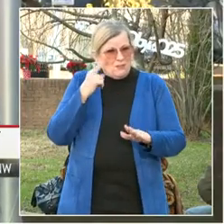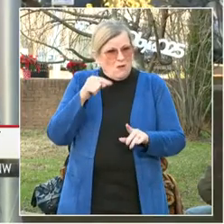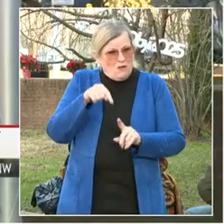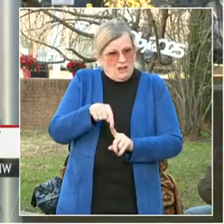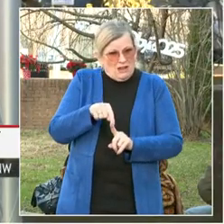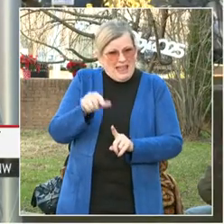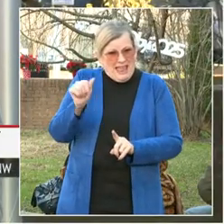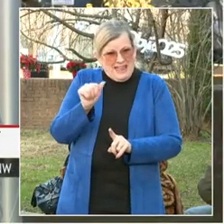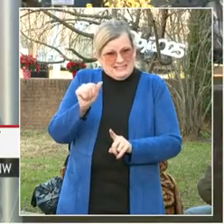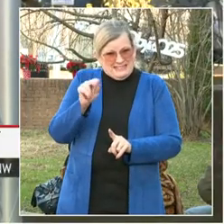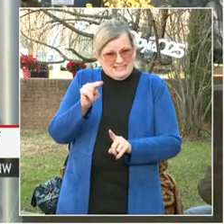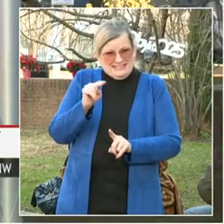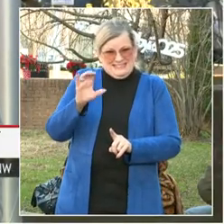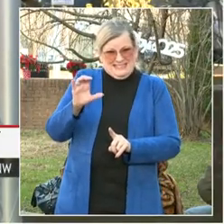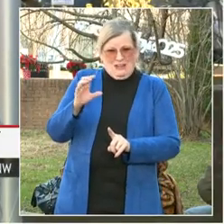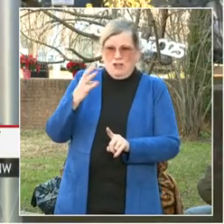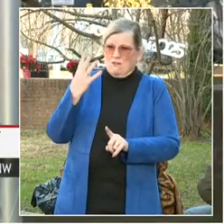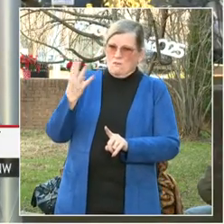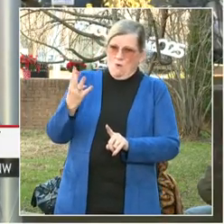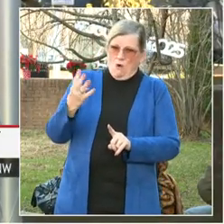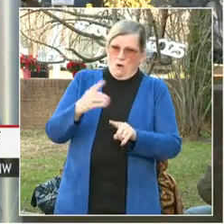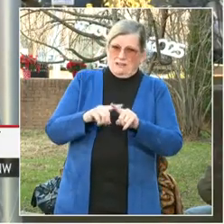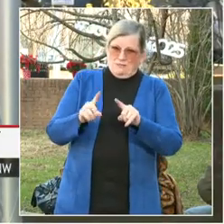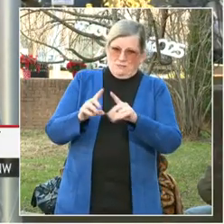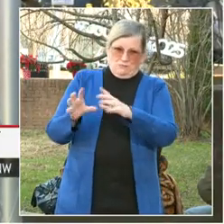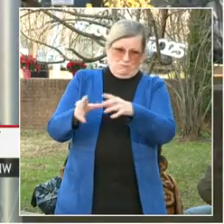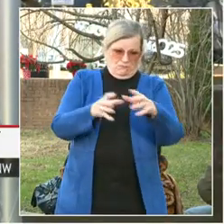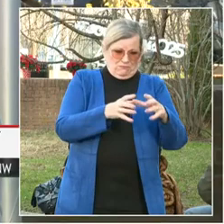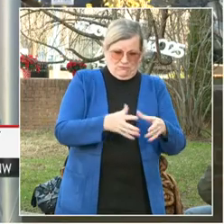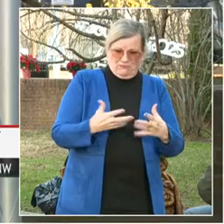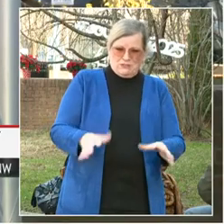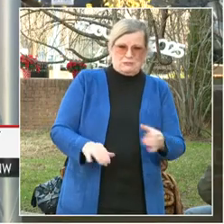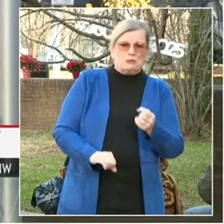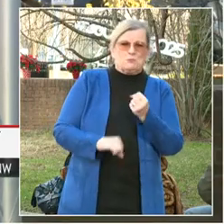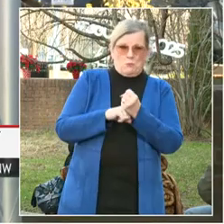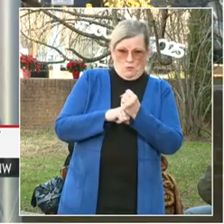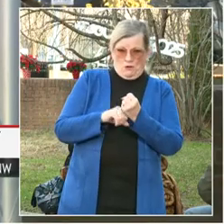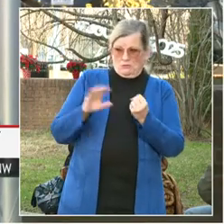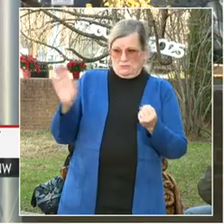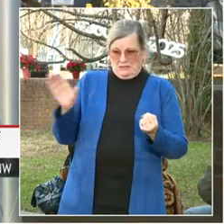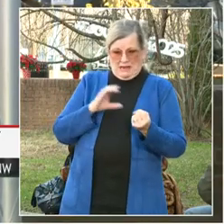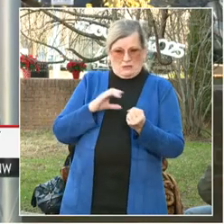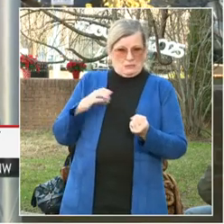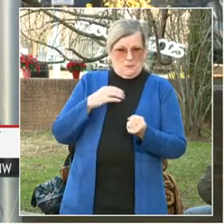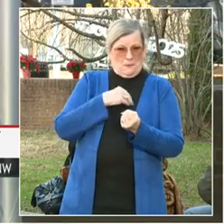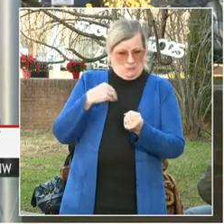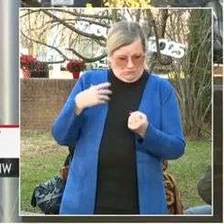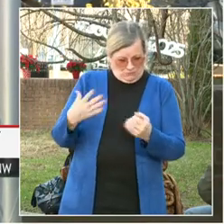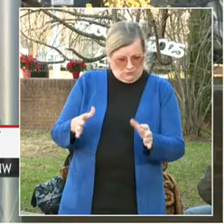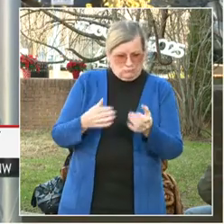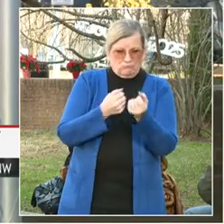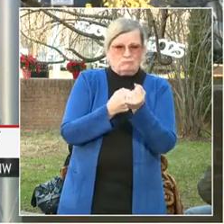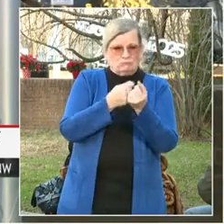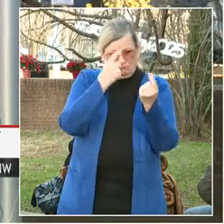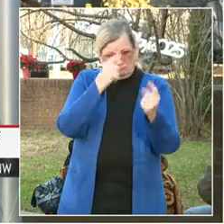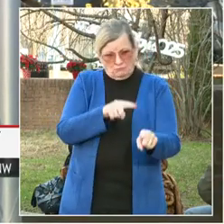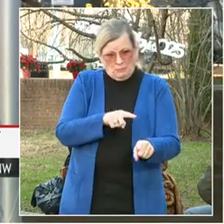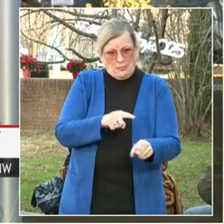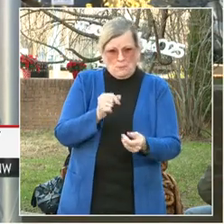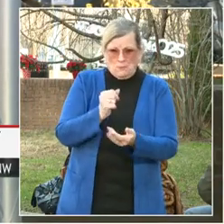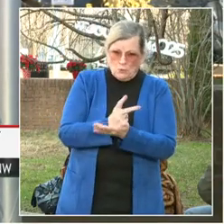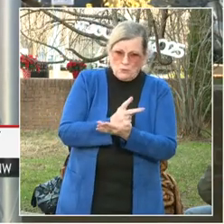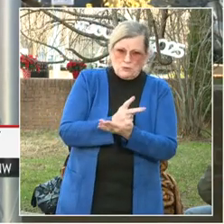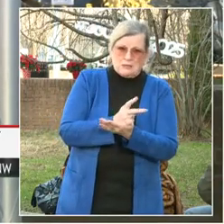it. Your council member has endorsed it. We have, believe me, I've kicked the tires on it, not to use